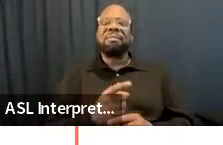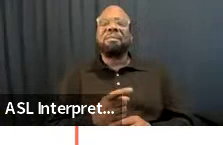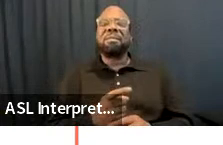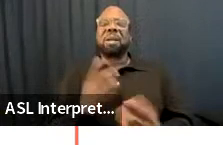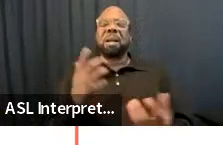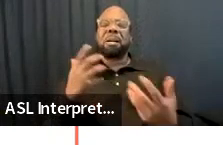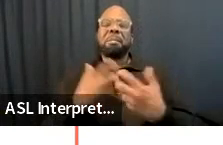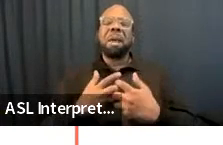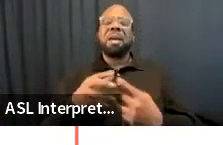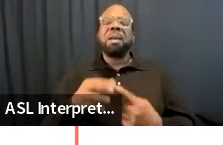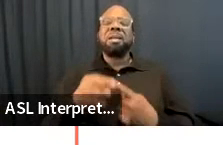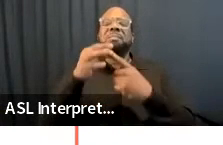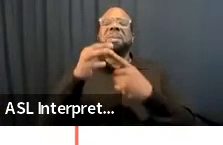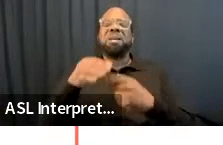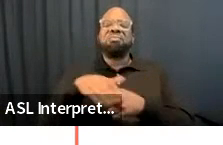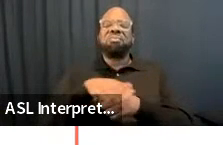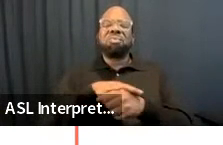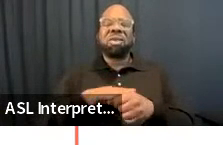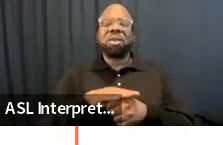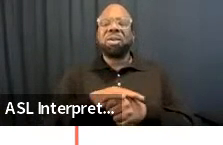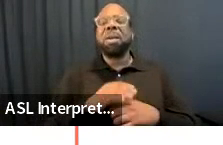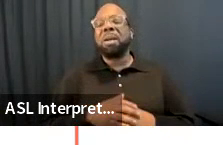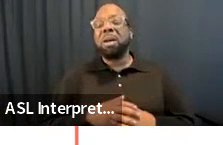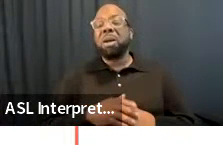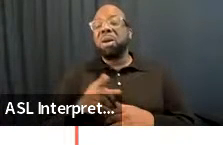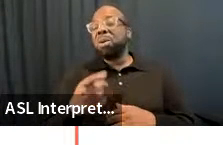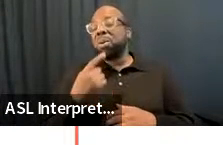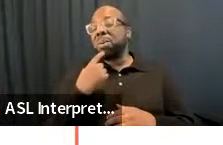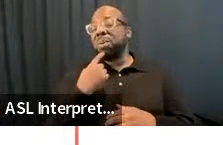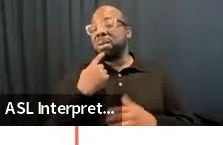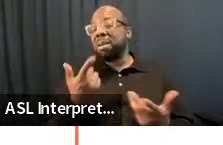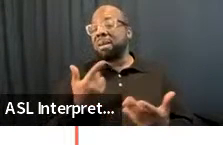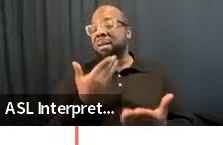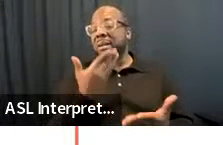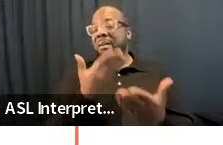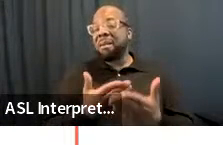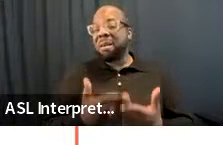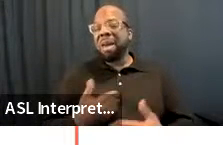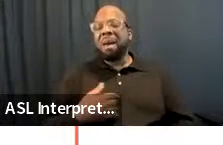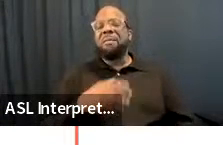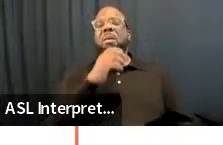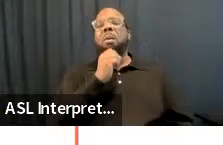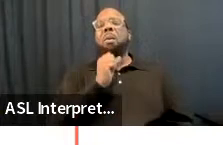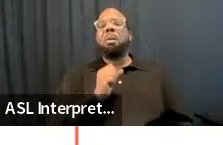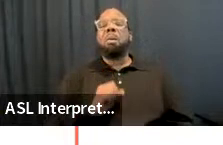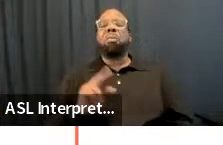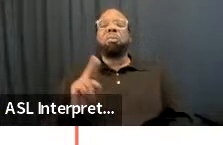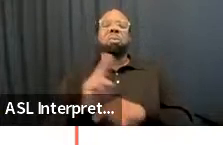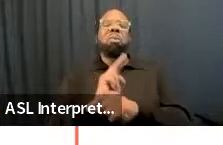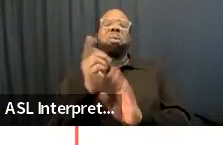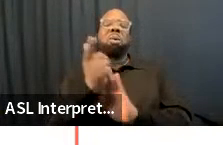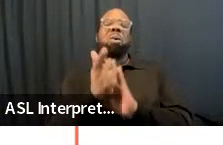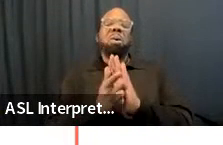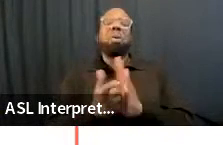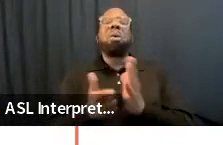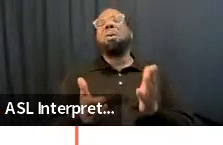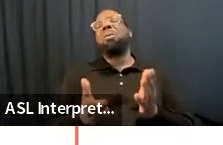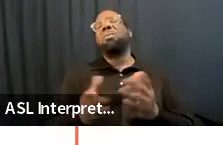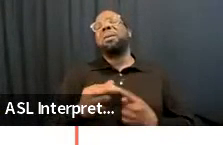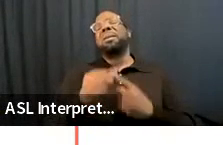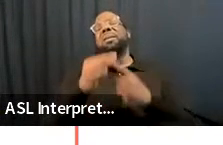special district. So in your case, you highlight the fact that there are some antiquated uses in the special district in